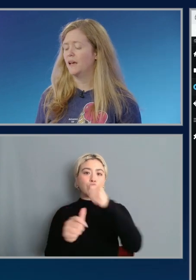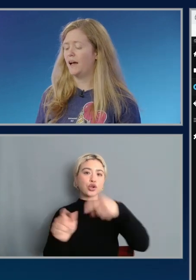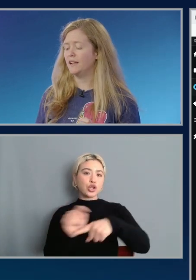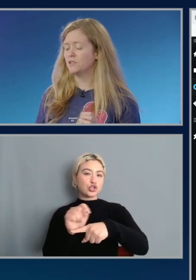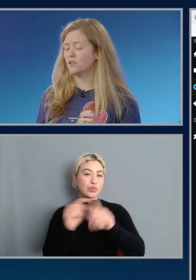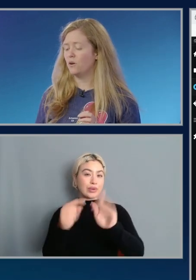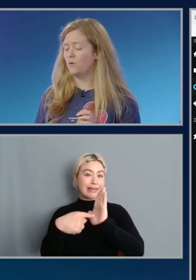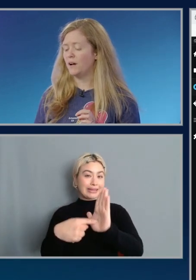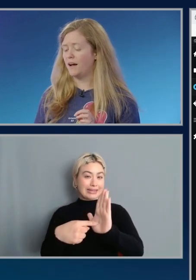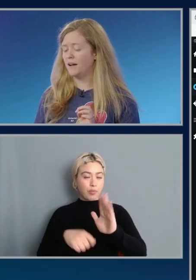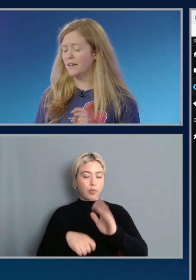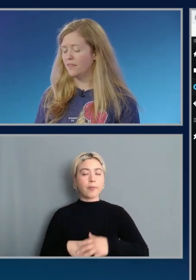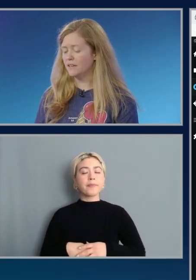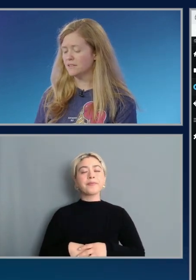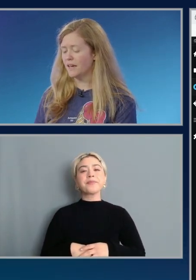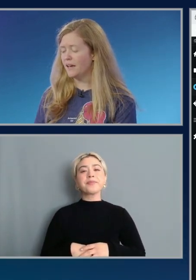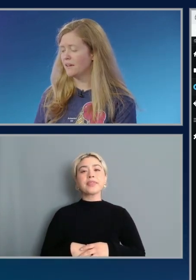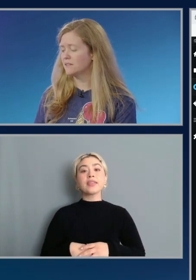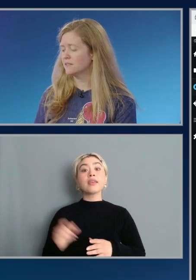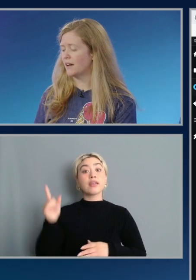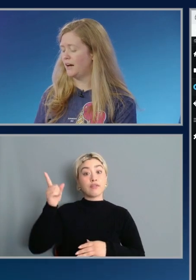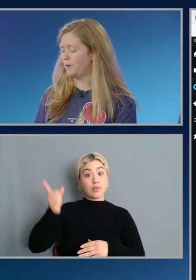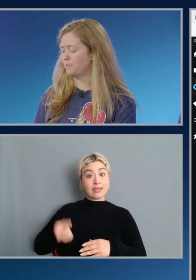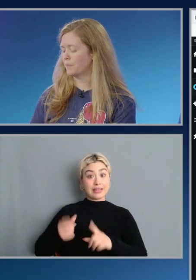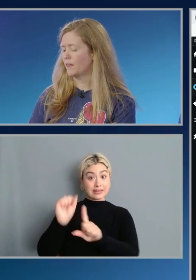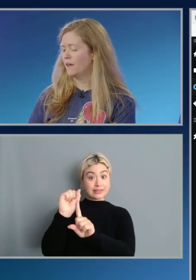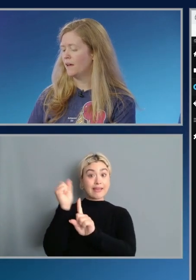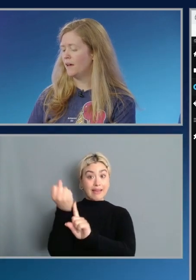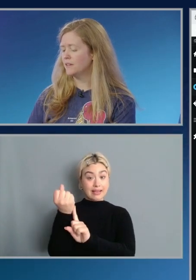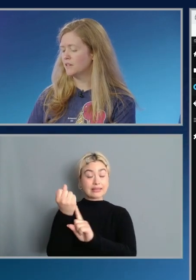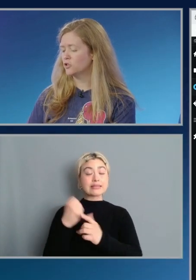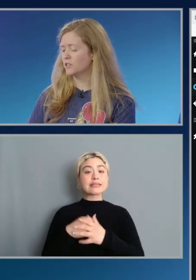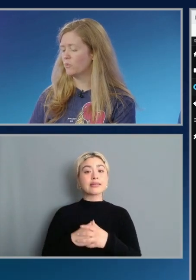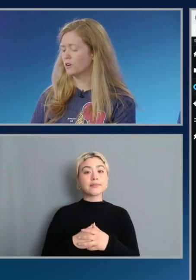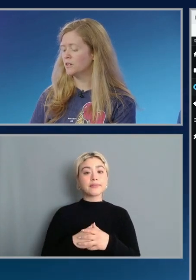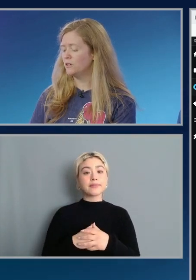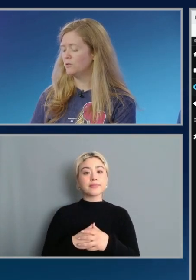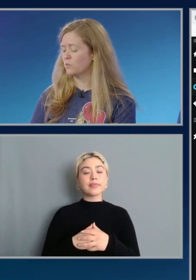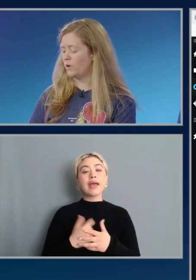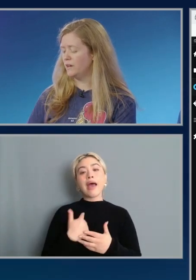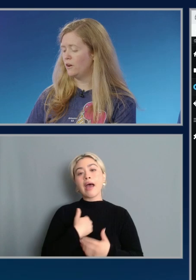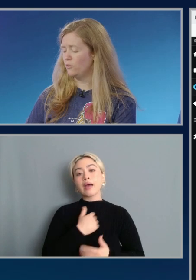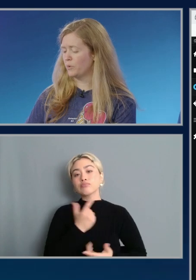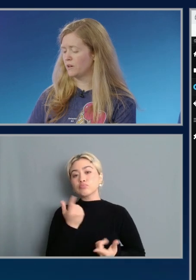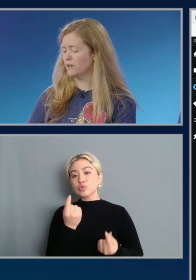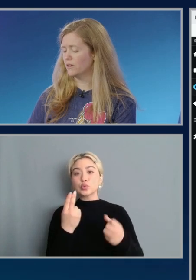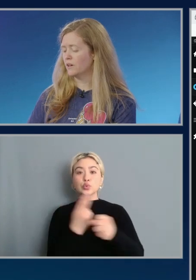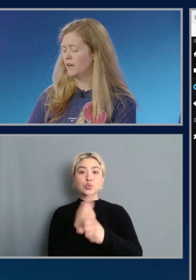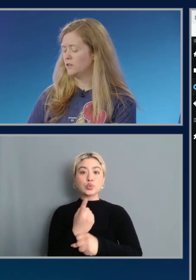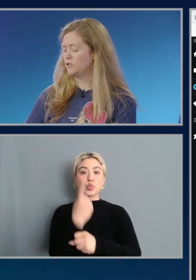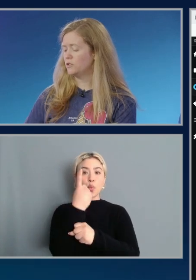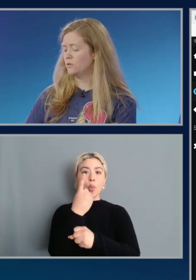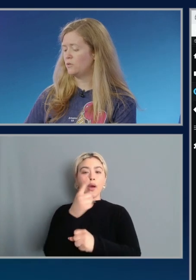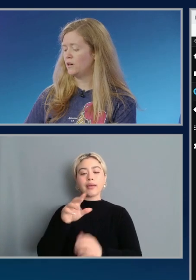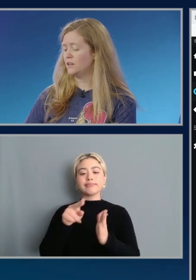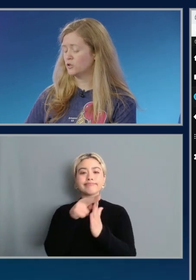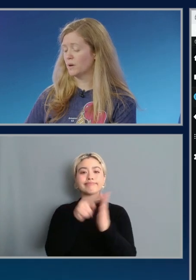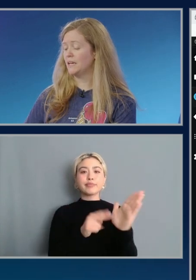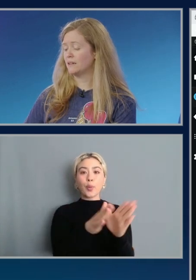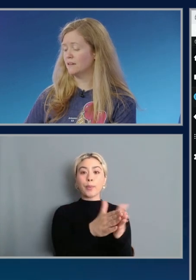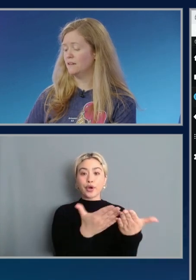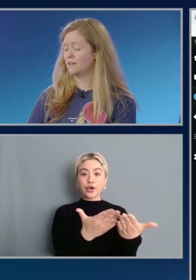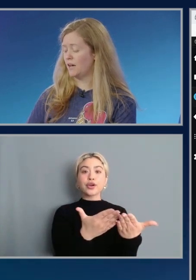examples. And so in this case, essentially, we're going to use one notebook